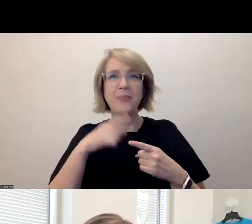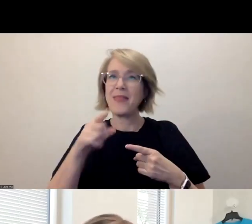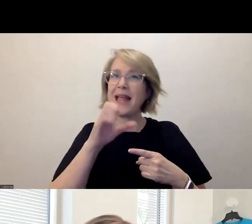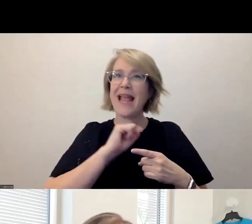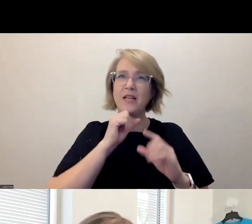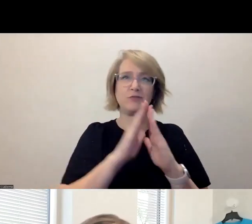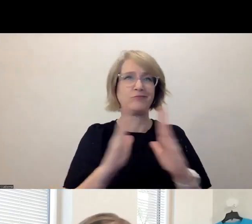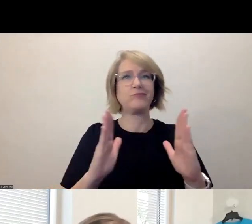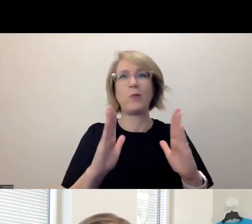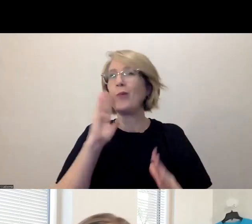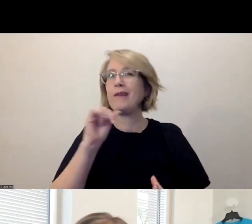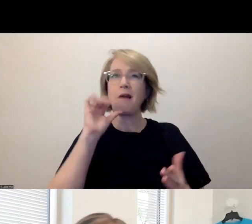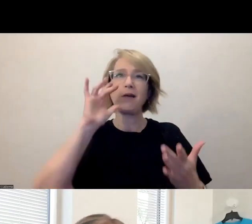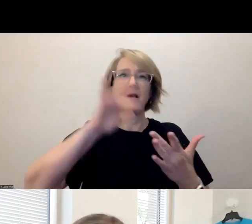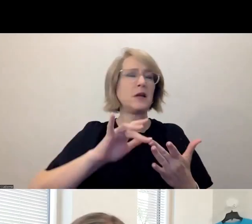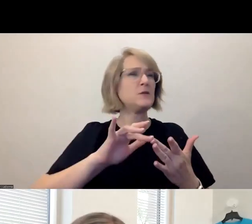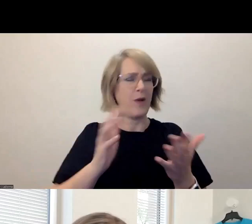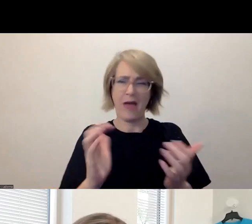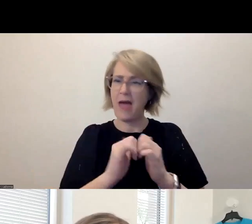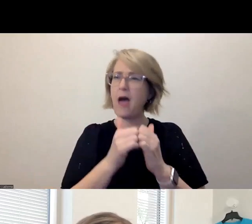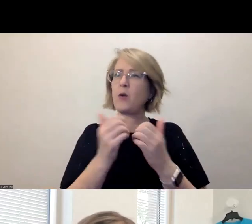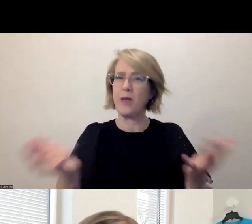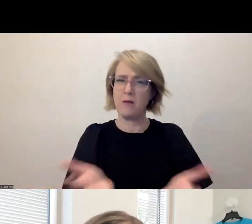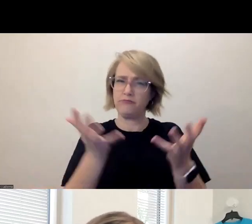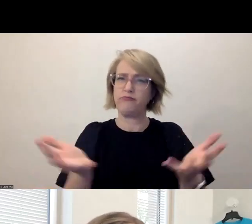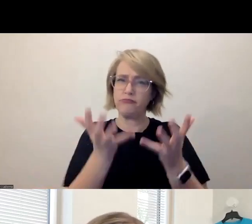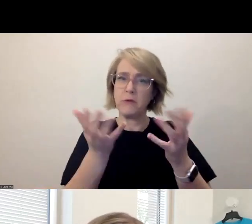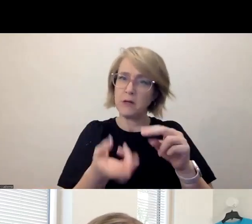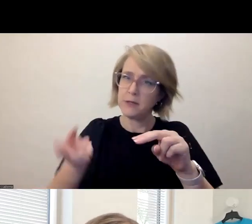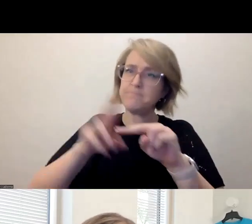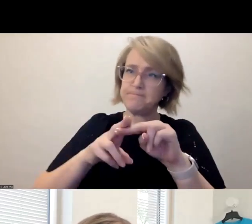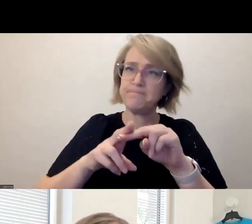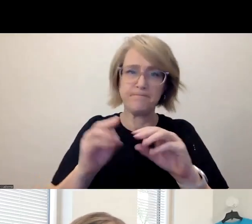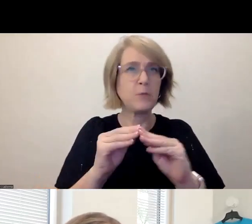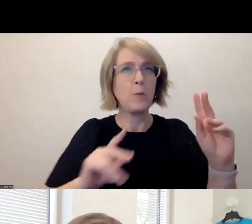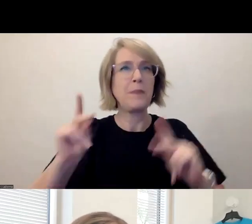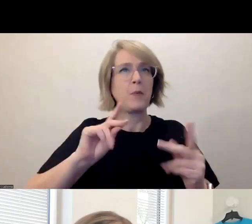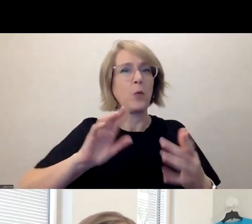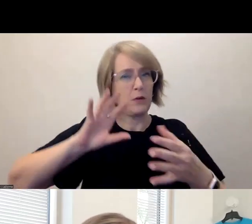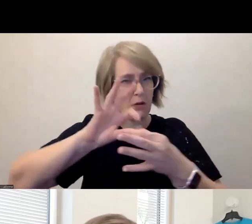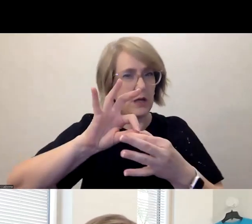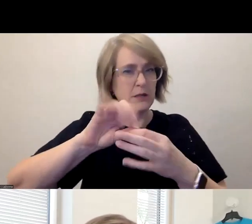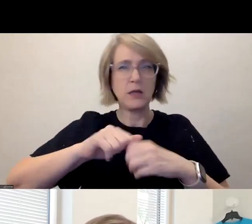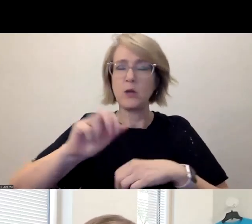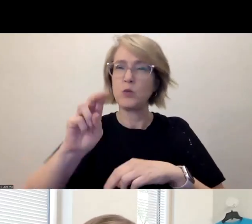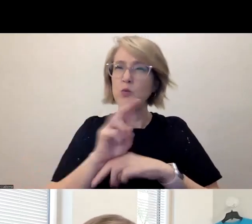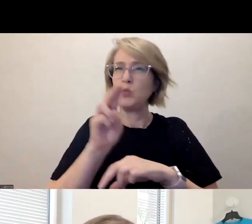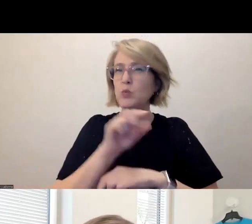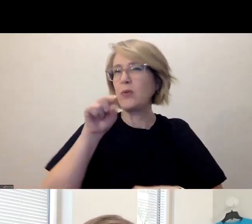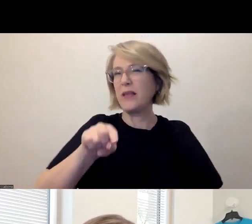we build that number for any sort of resource that 18 to 29-year-olds can utilize in a